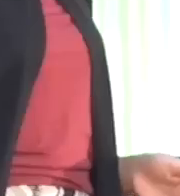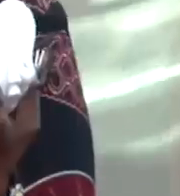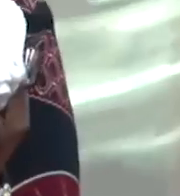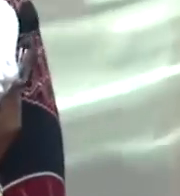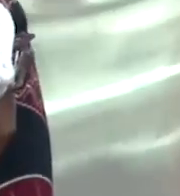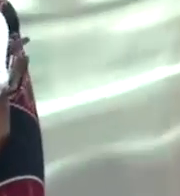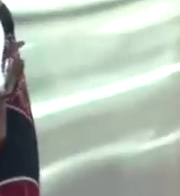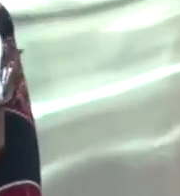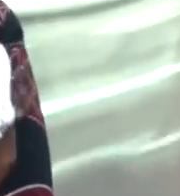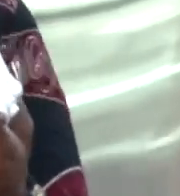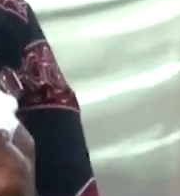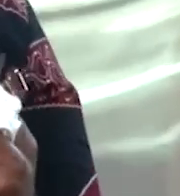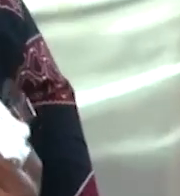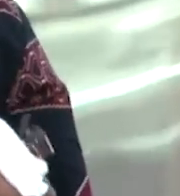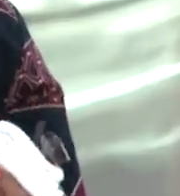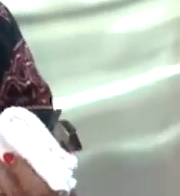Tunapoomba,